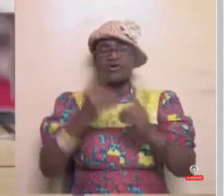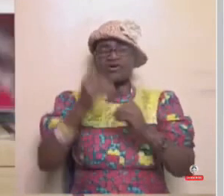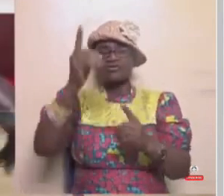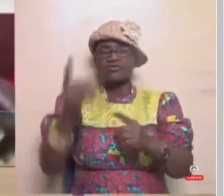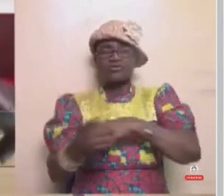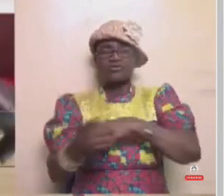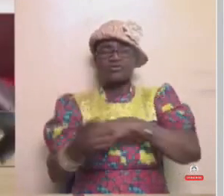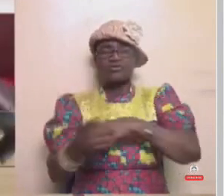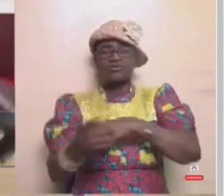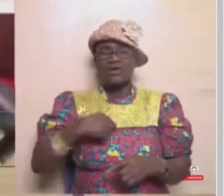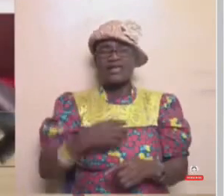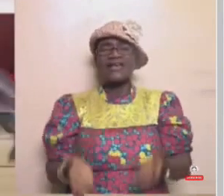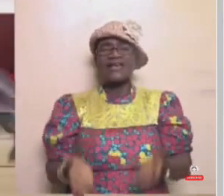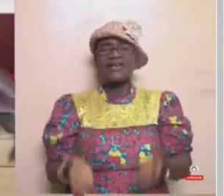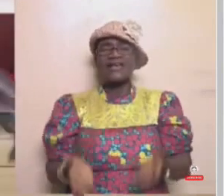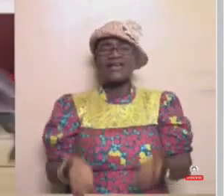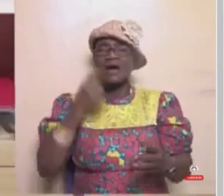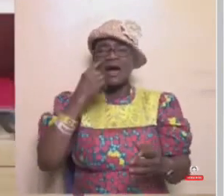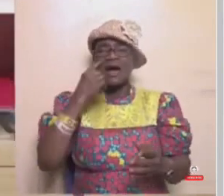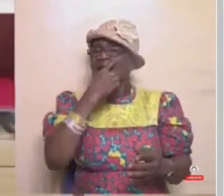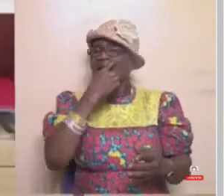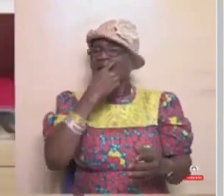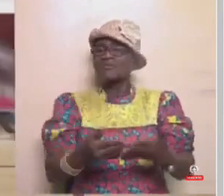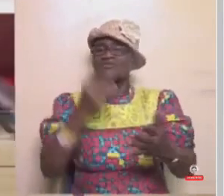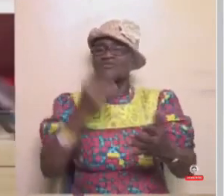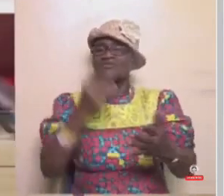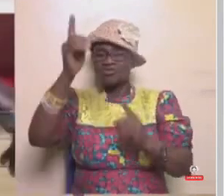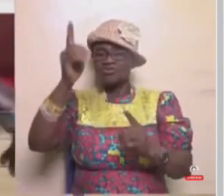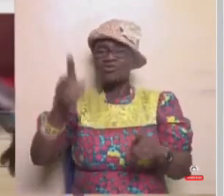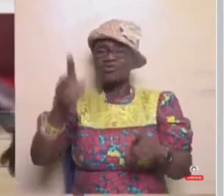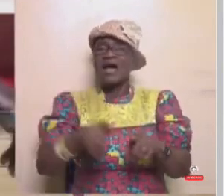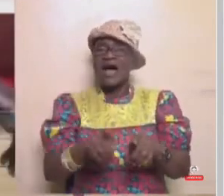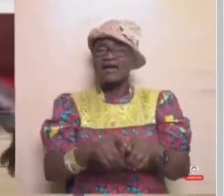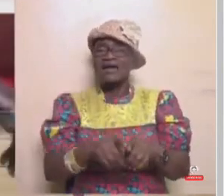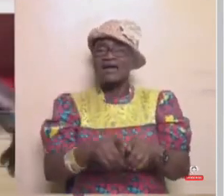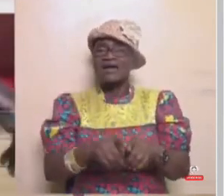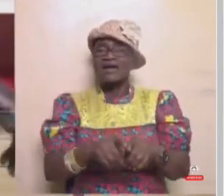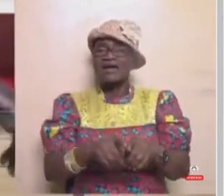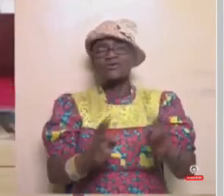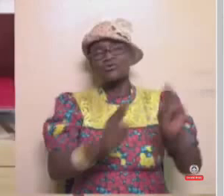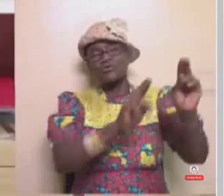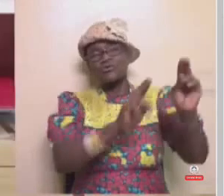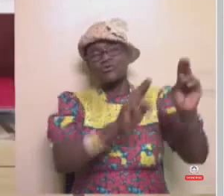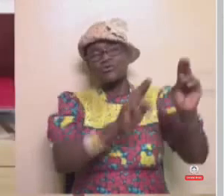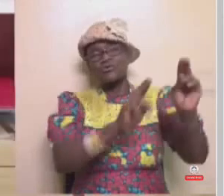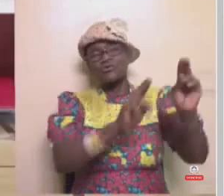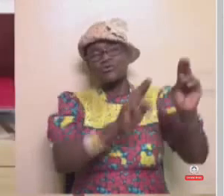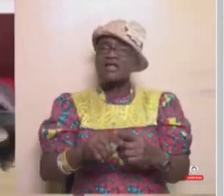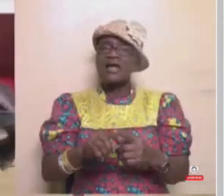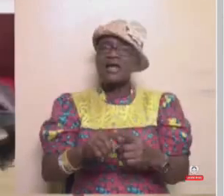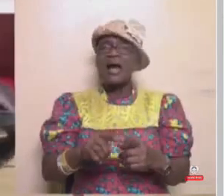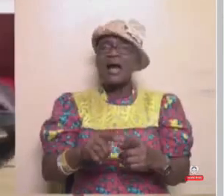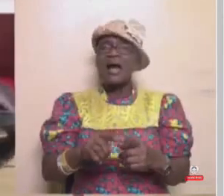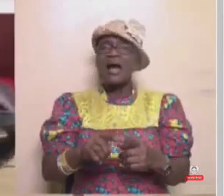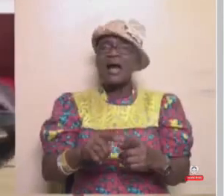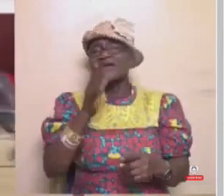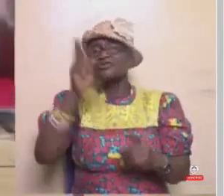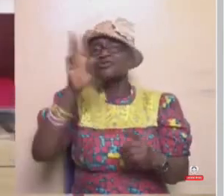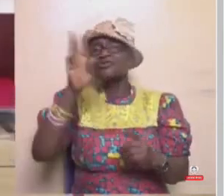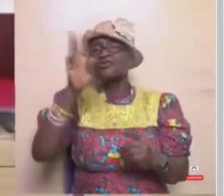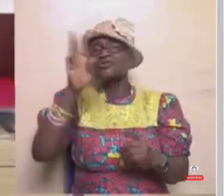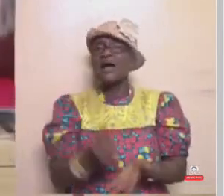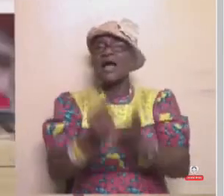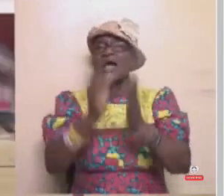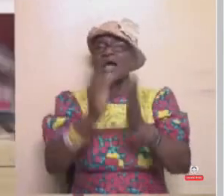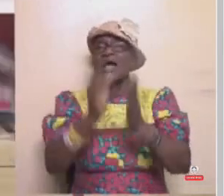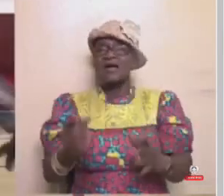eyes before you. As the maiden look unto their mothers. You are the helper of the helpless. There